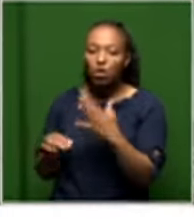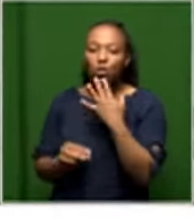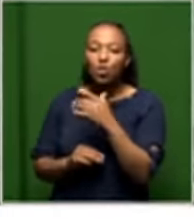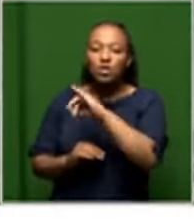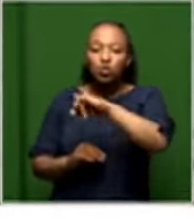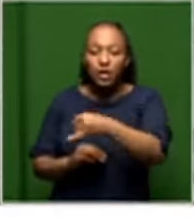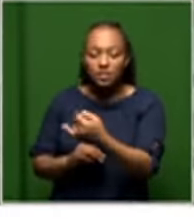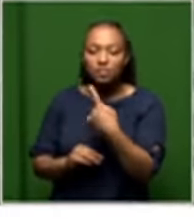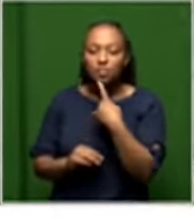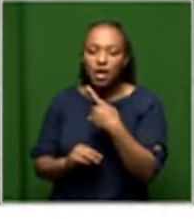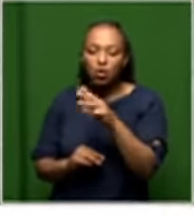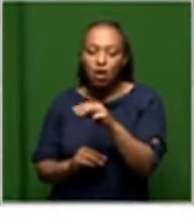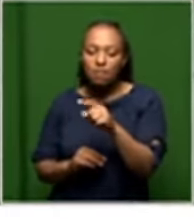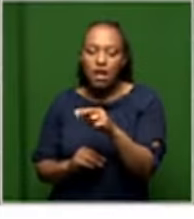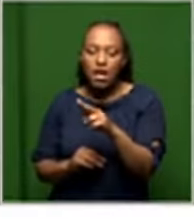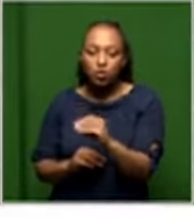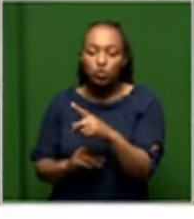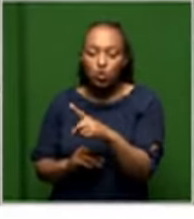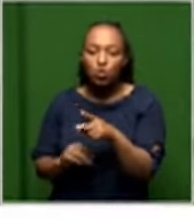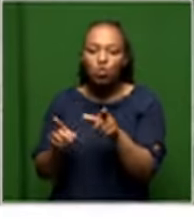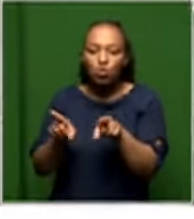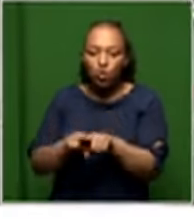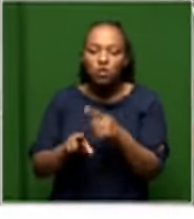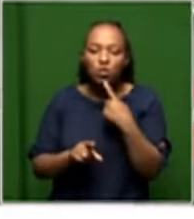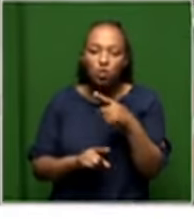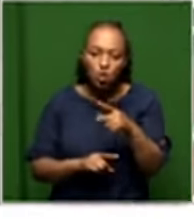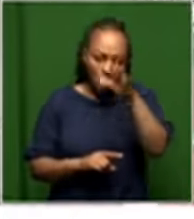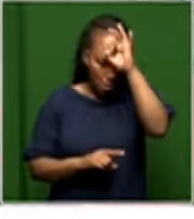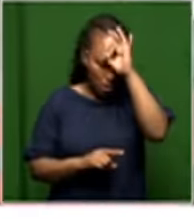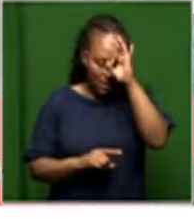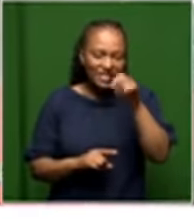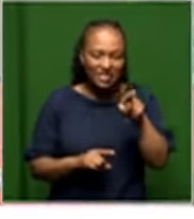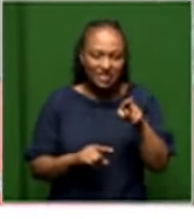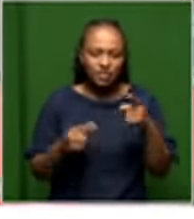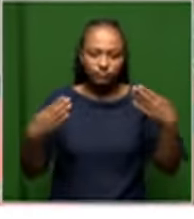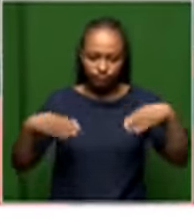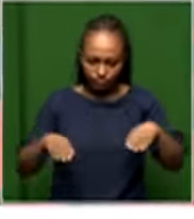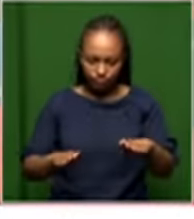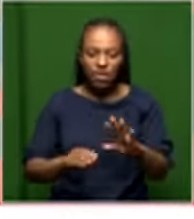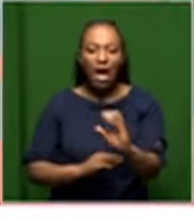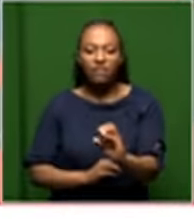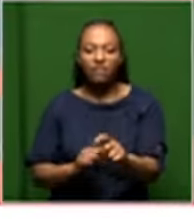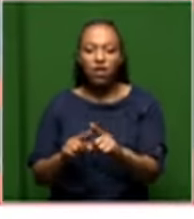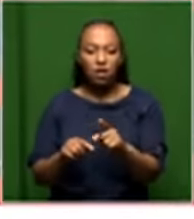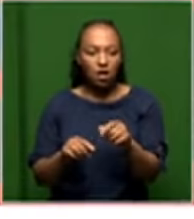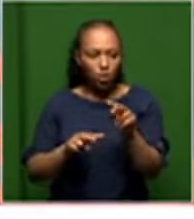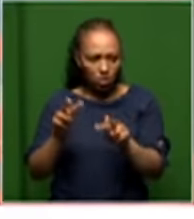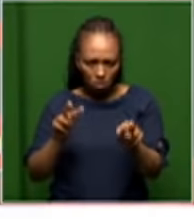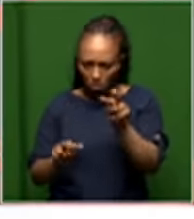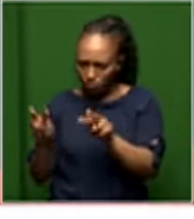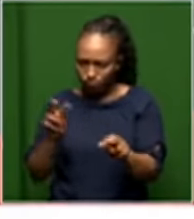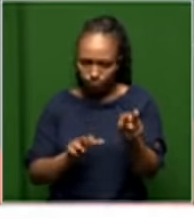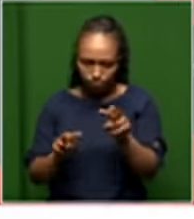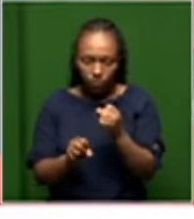Johannesburg Metro Department alongside the South African Police Service, that will also be policing and making sure